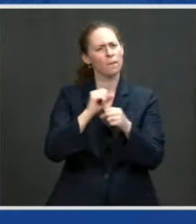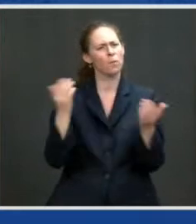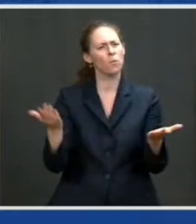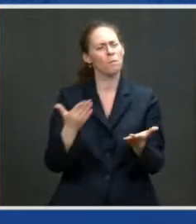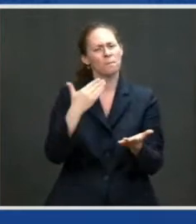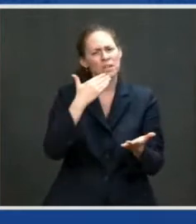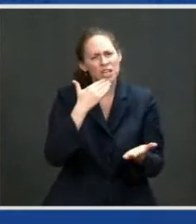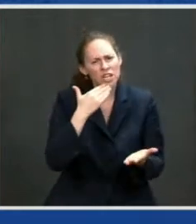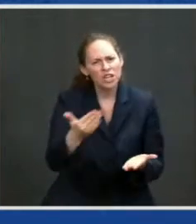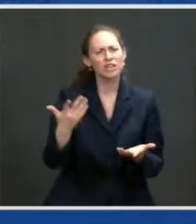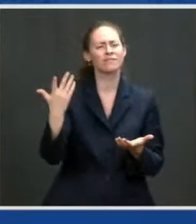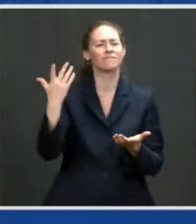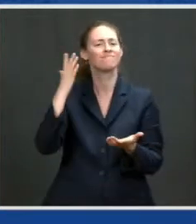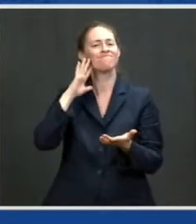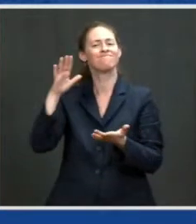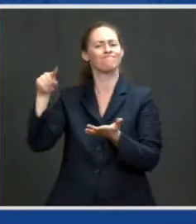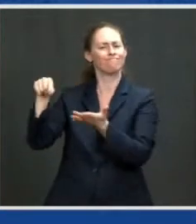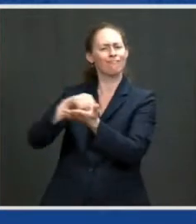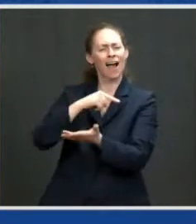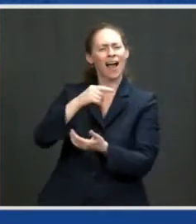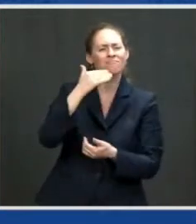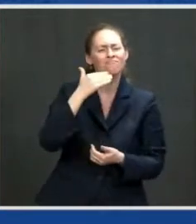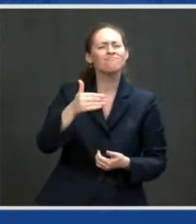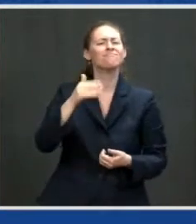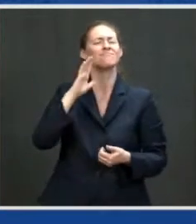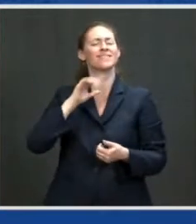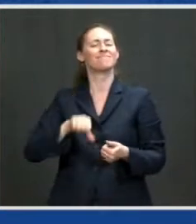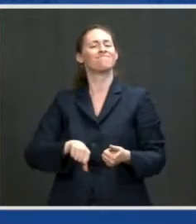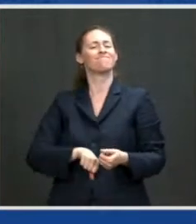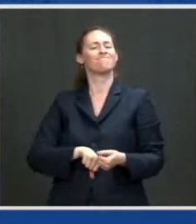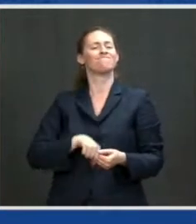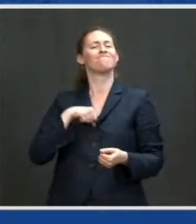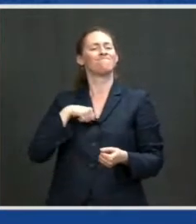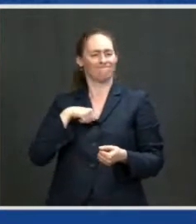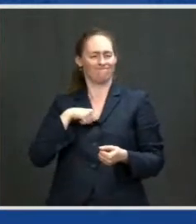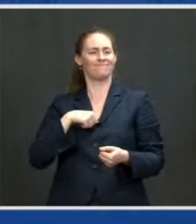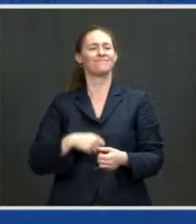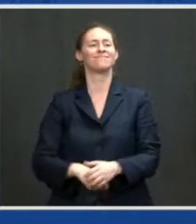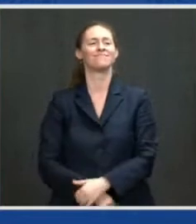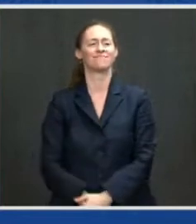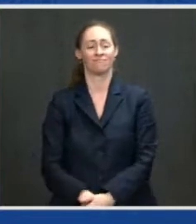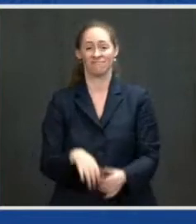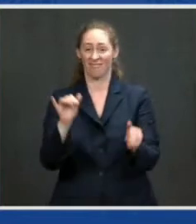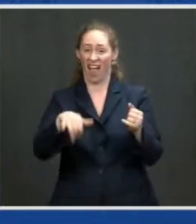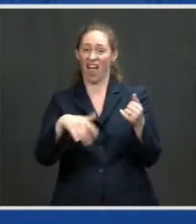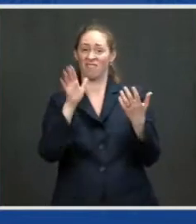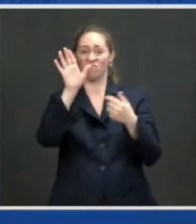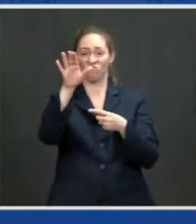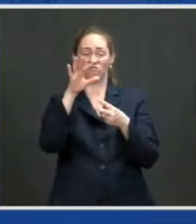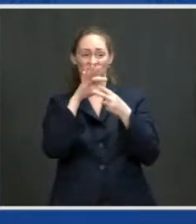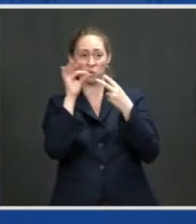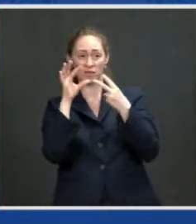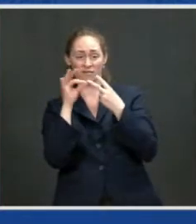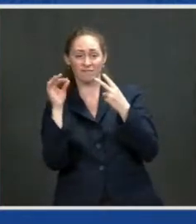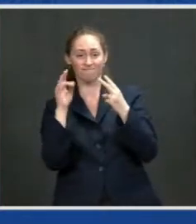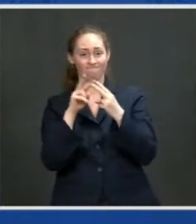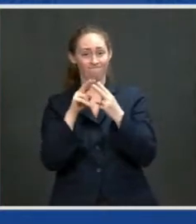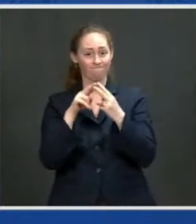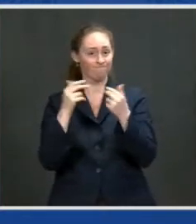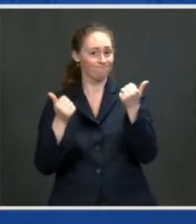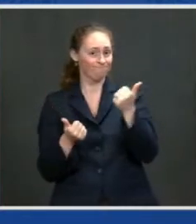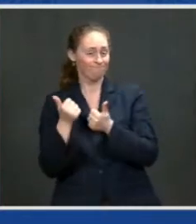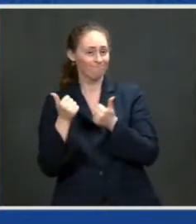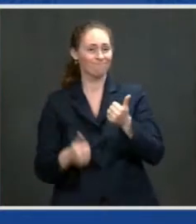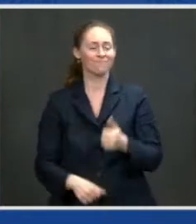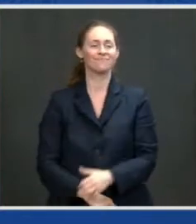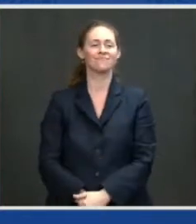dignity. And look, this is about choice. We can keep giving every break in the world to